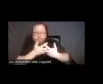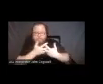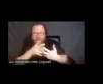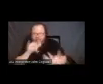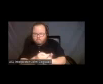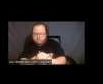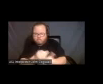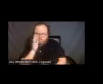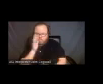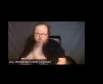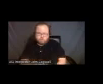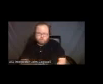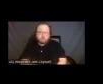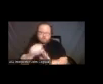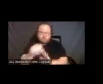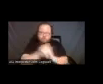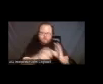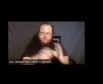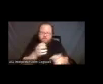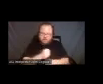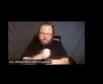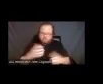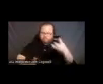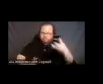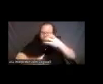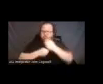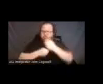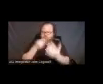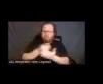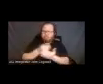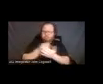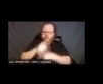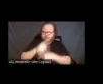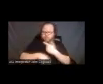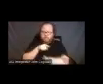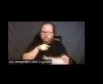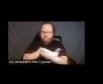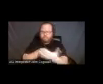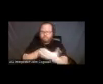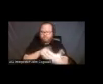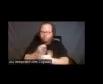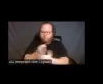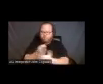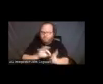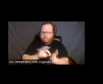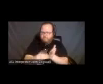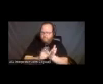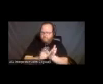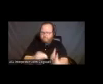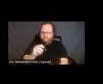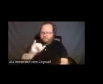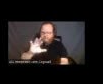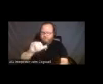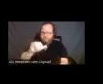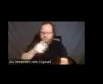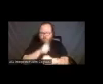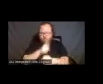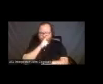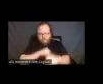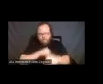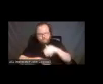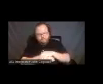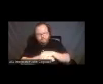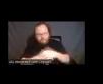And so the state gets an influx of additional funding when we bill through Medi-Cal. And so it wants to make sure we're maximizing that